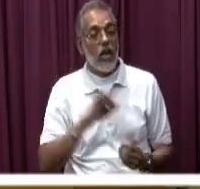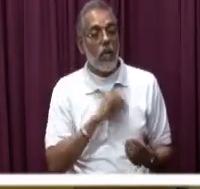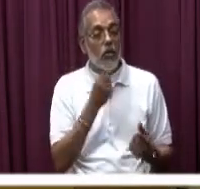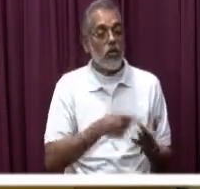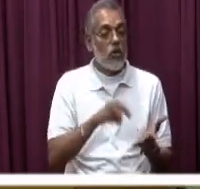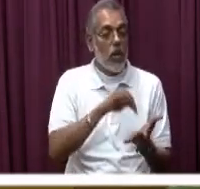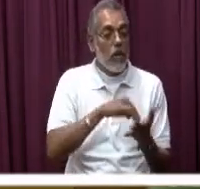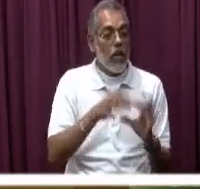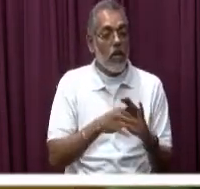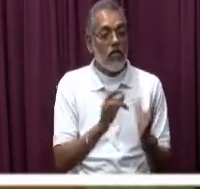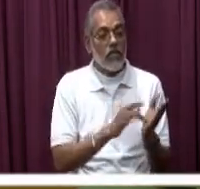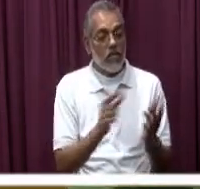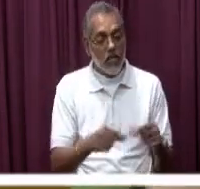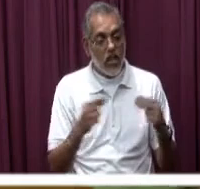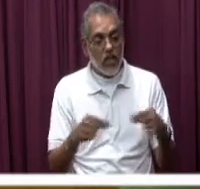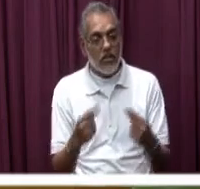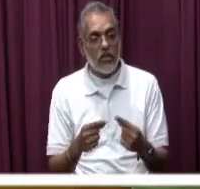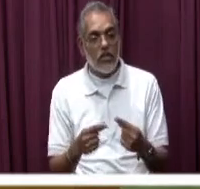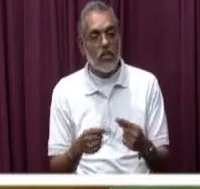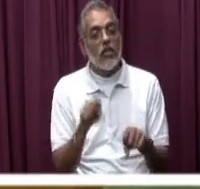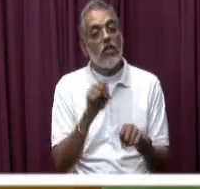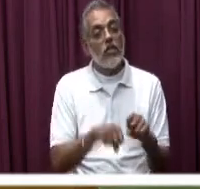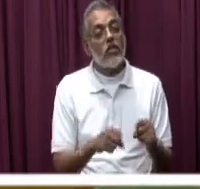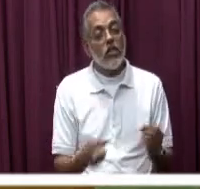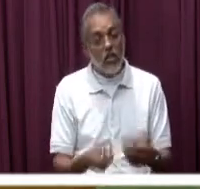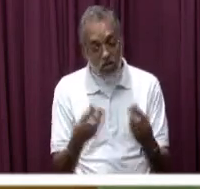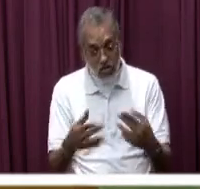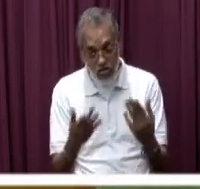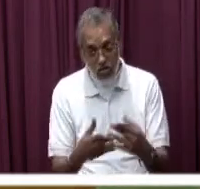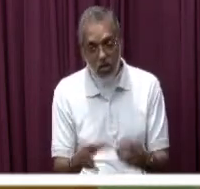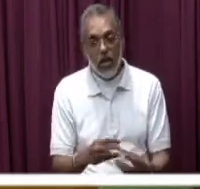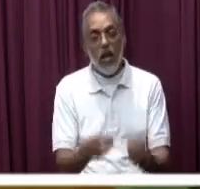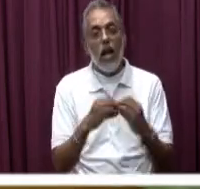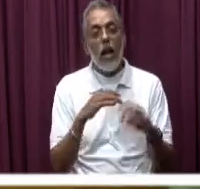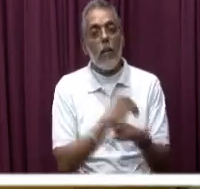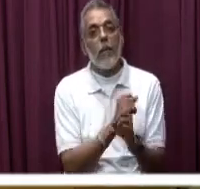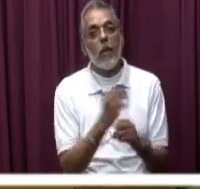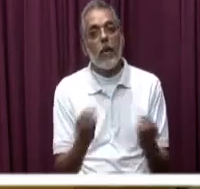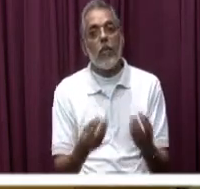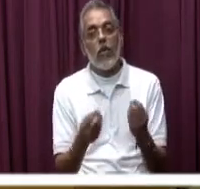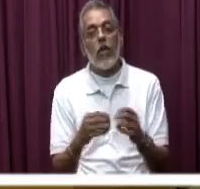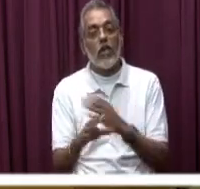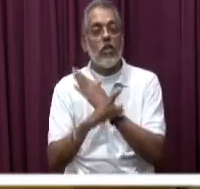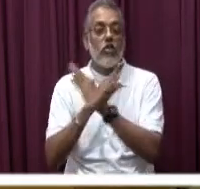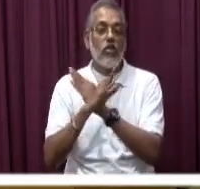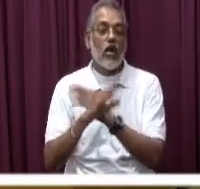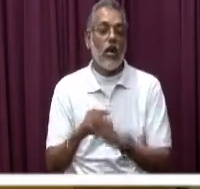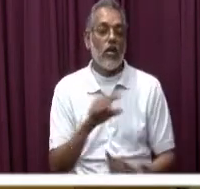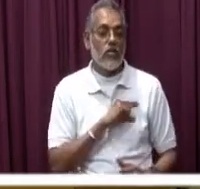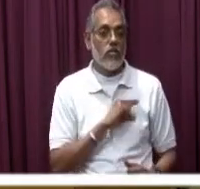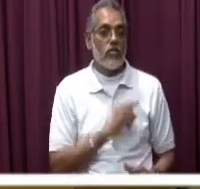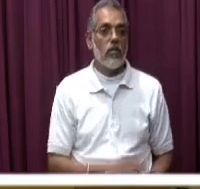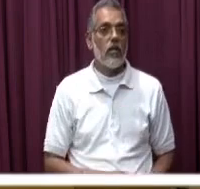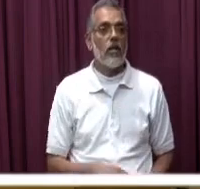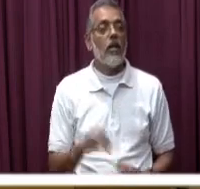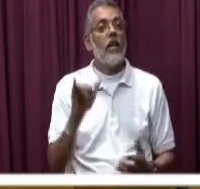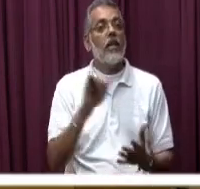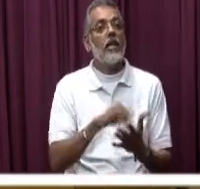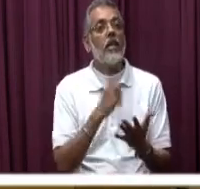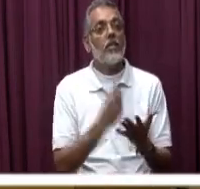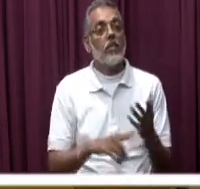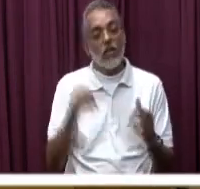garden to till and to guard, to nurture and to guard. And that's the role of the